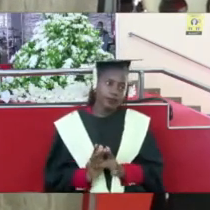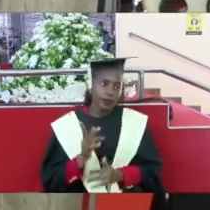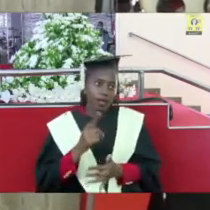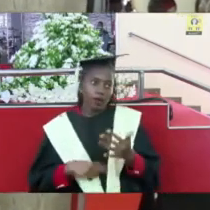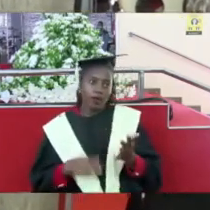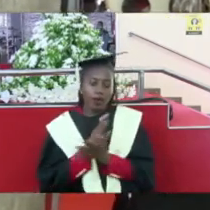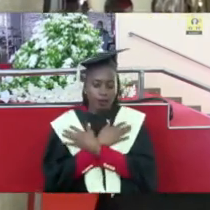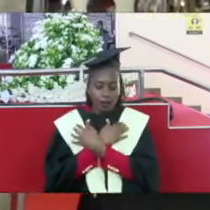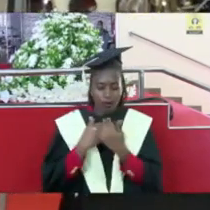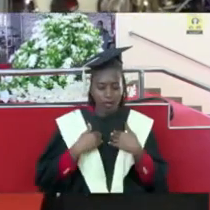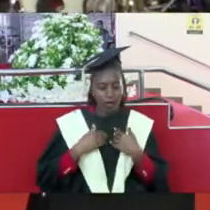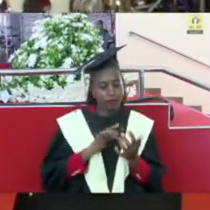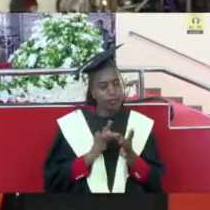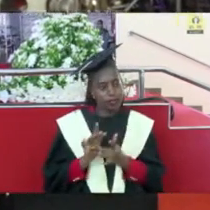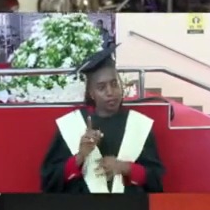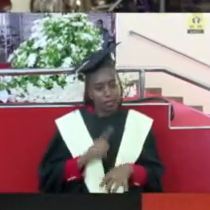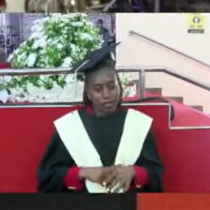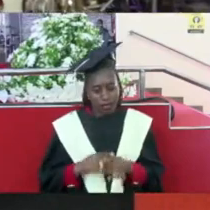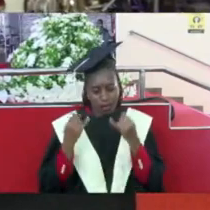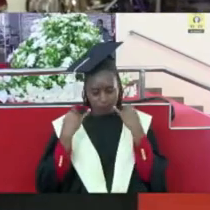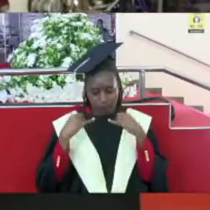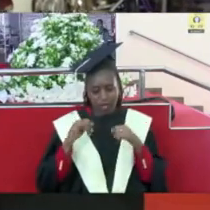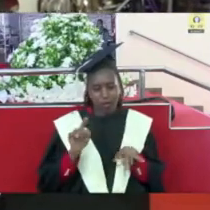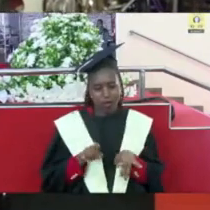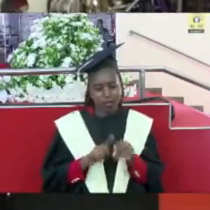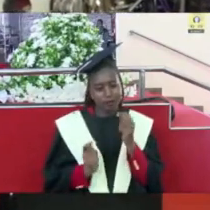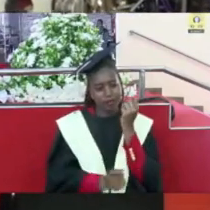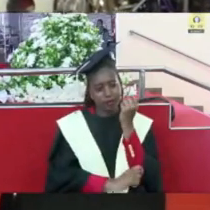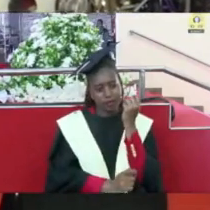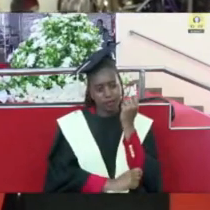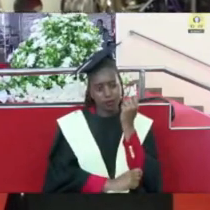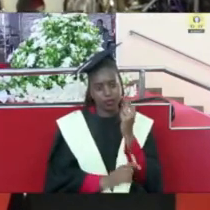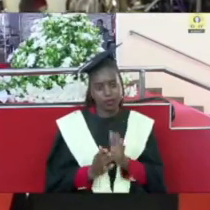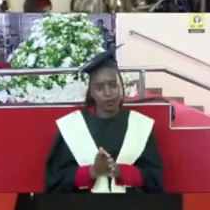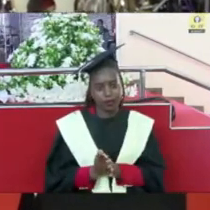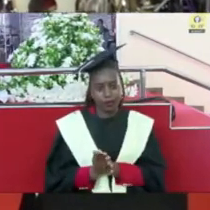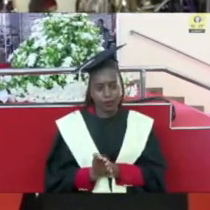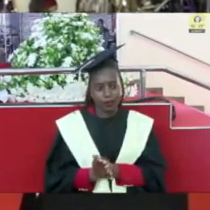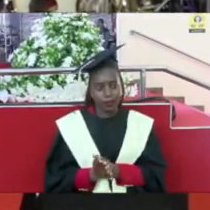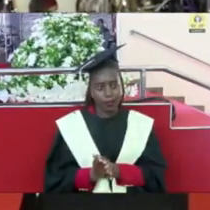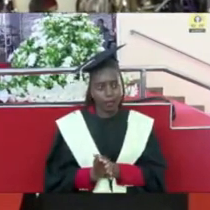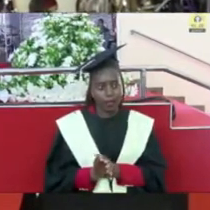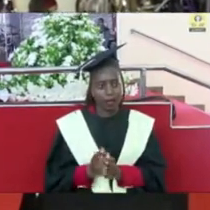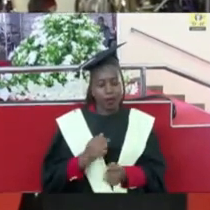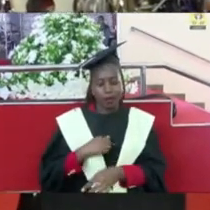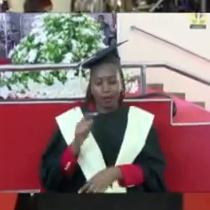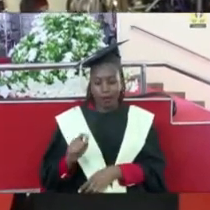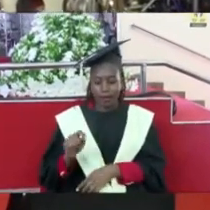there trials and temptation? Are there trials and temptation? I'm going to ask